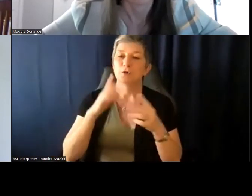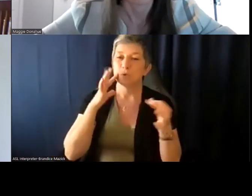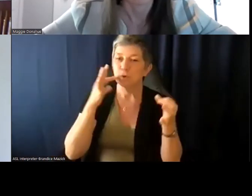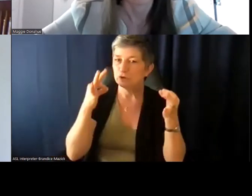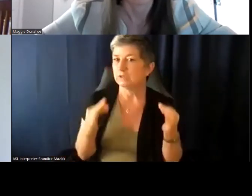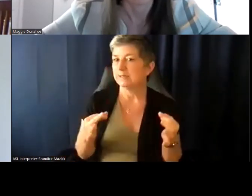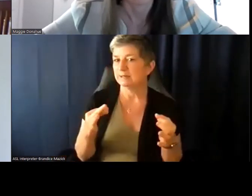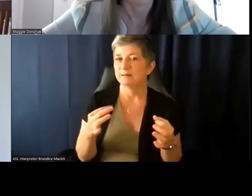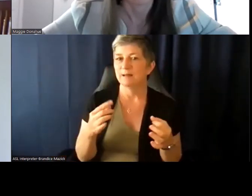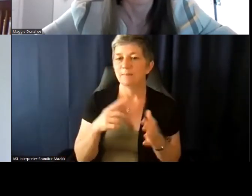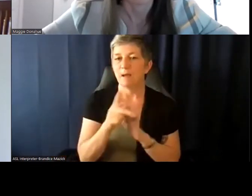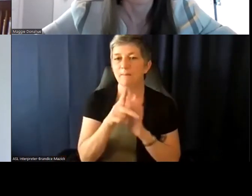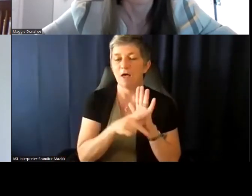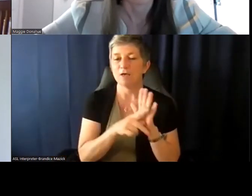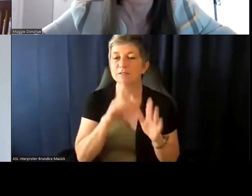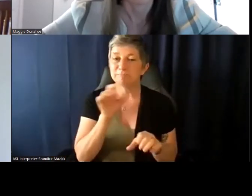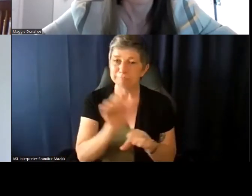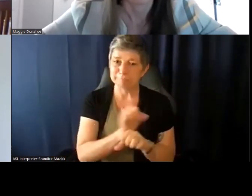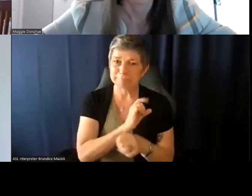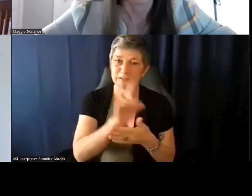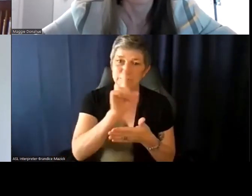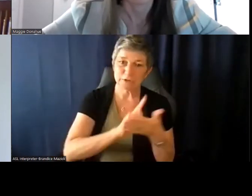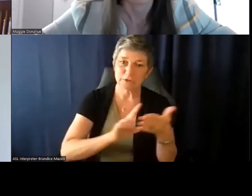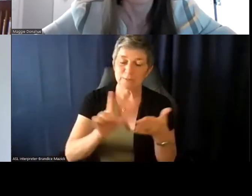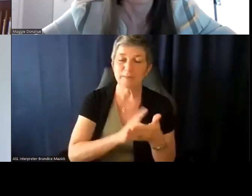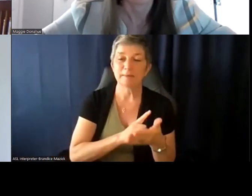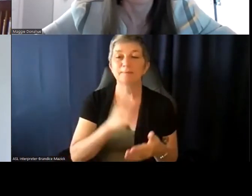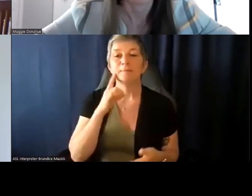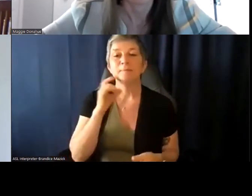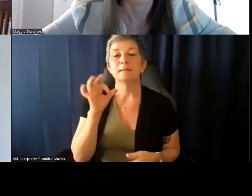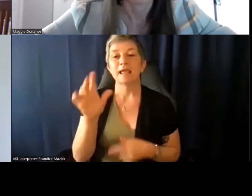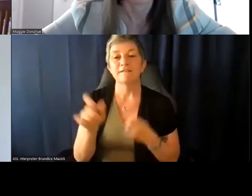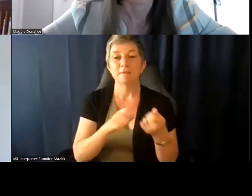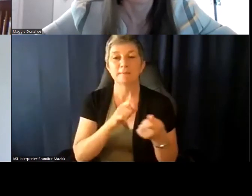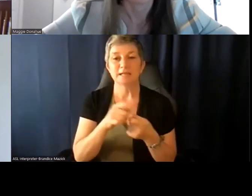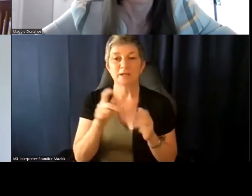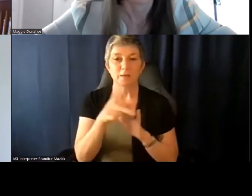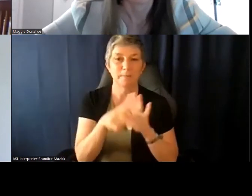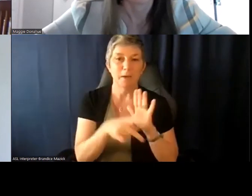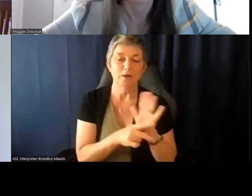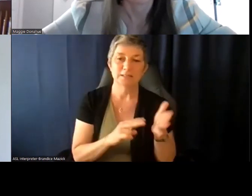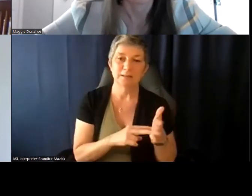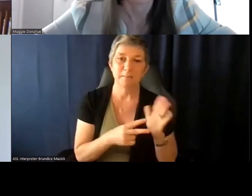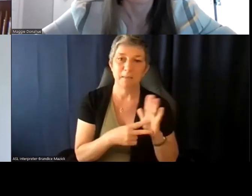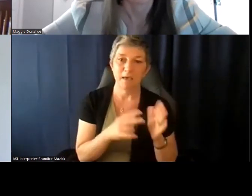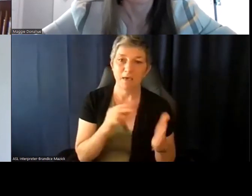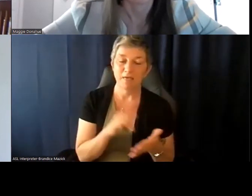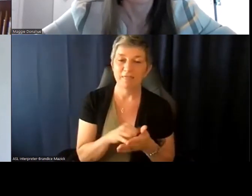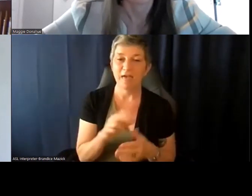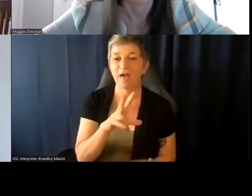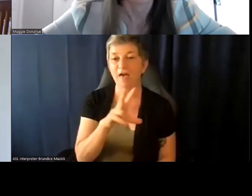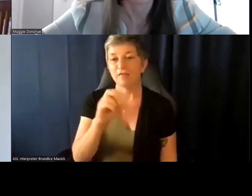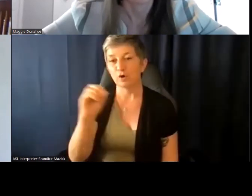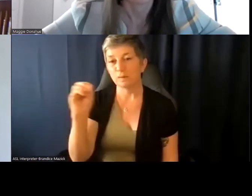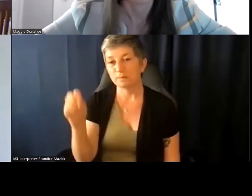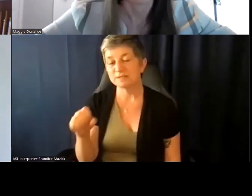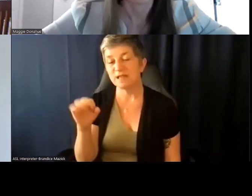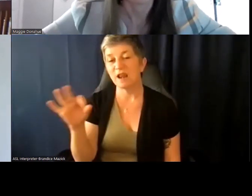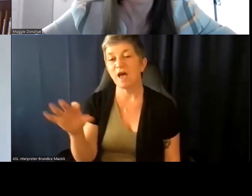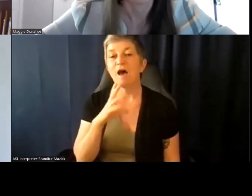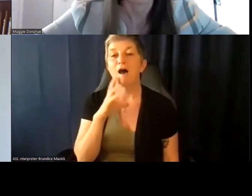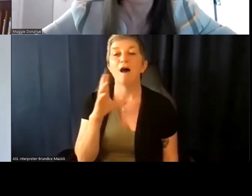discriminatory. So if, for instance, a particular policy meant that 30% of